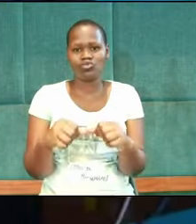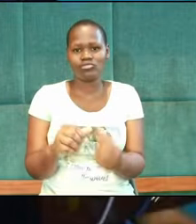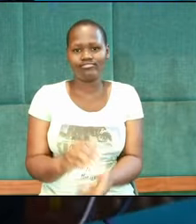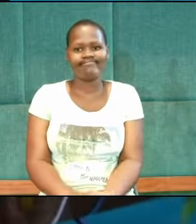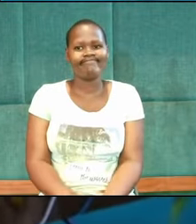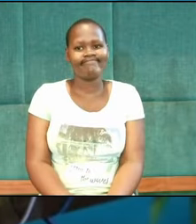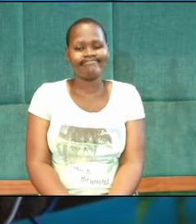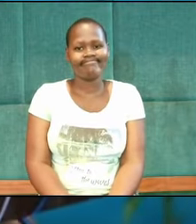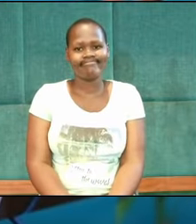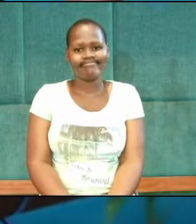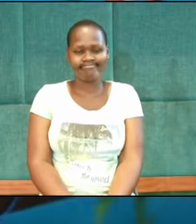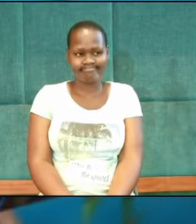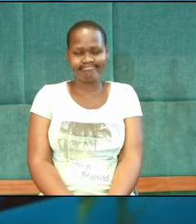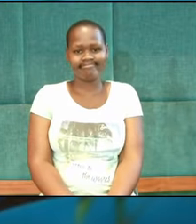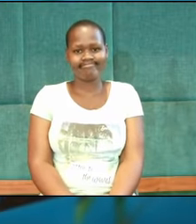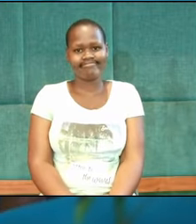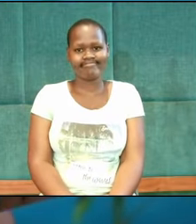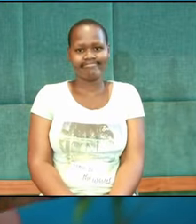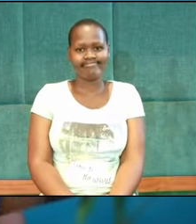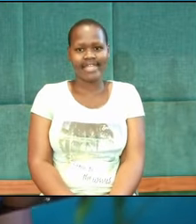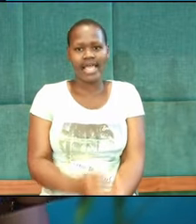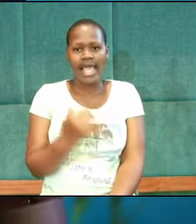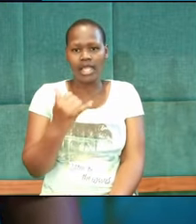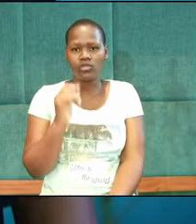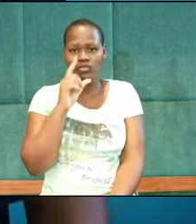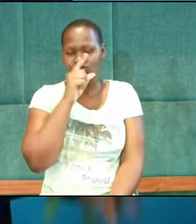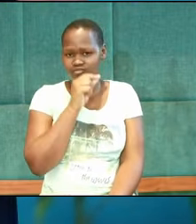This is the end of the message. With this, we can pray and go home.